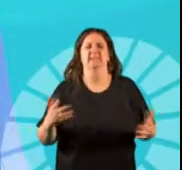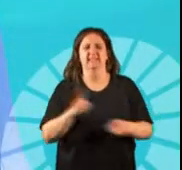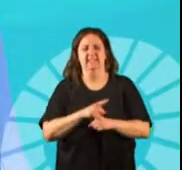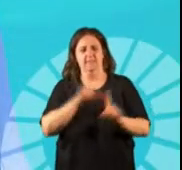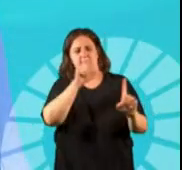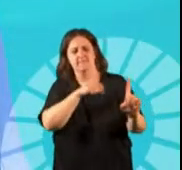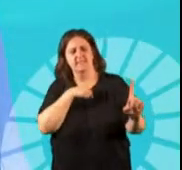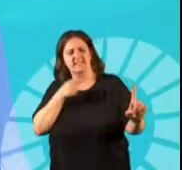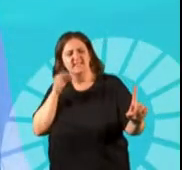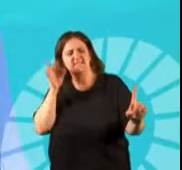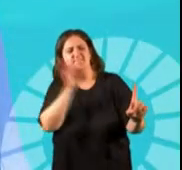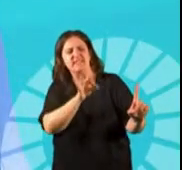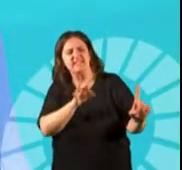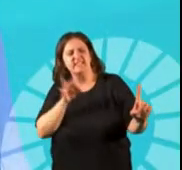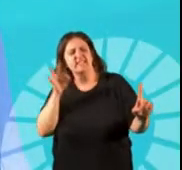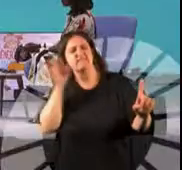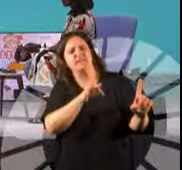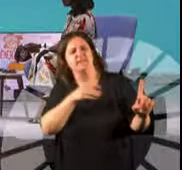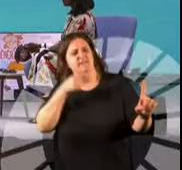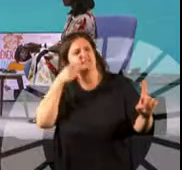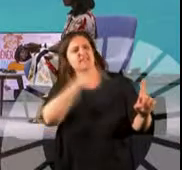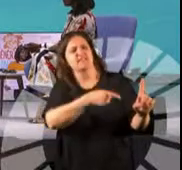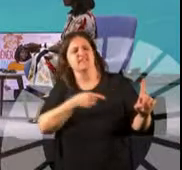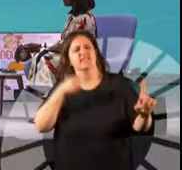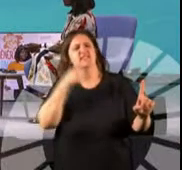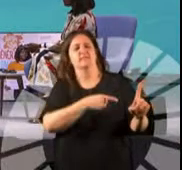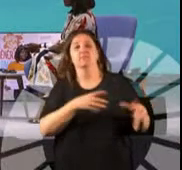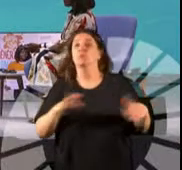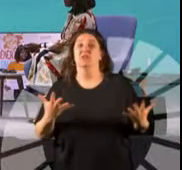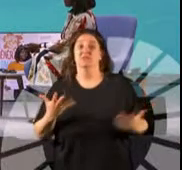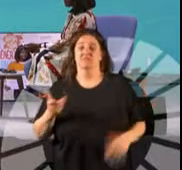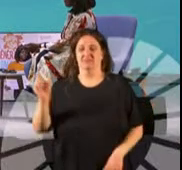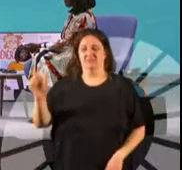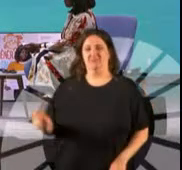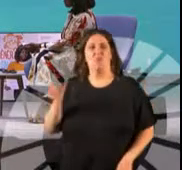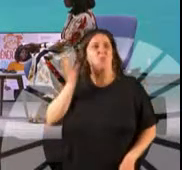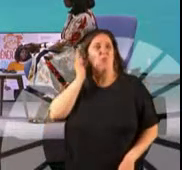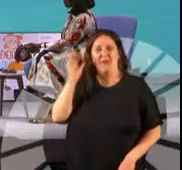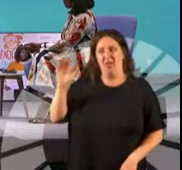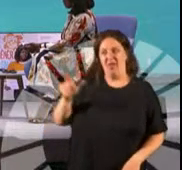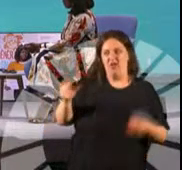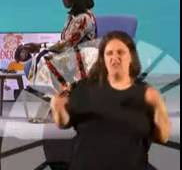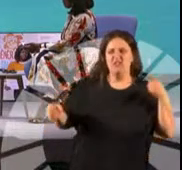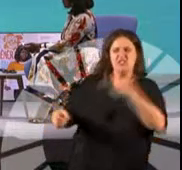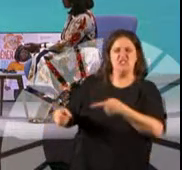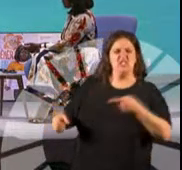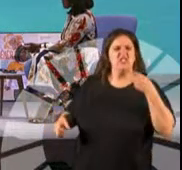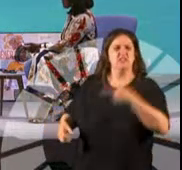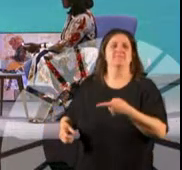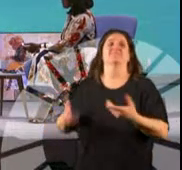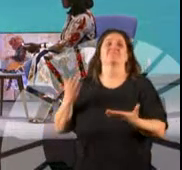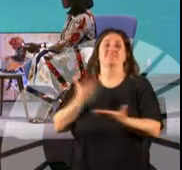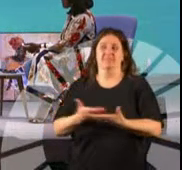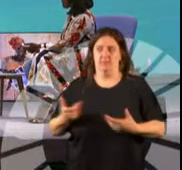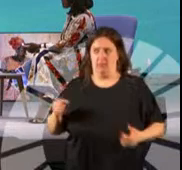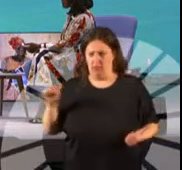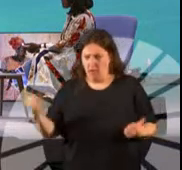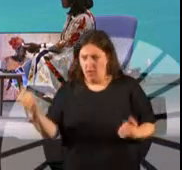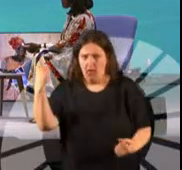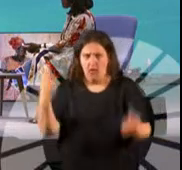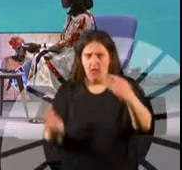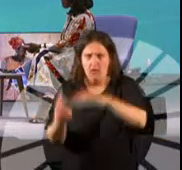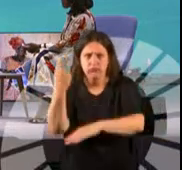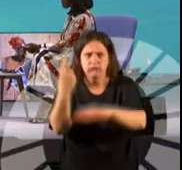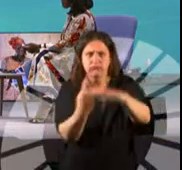as you might say. In our Action Coalition on Technology and Innovation, our efforts range from getting more women